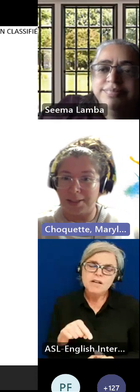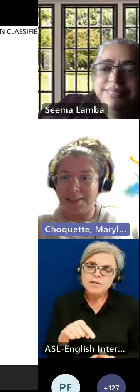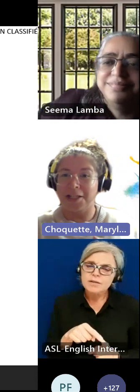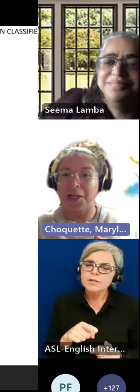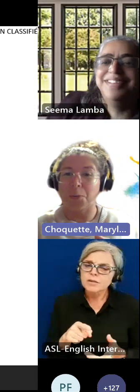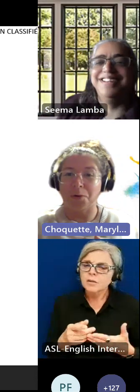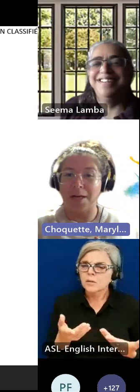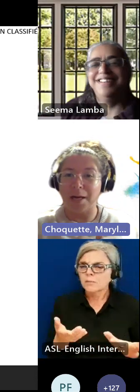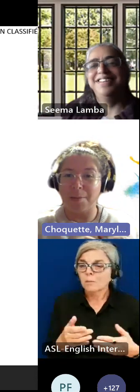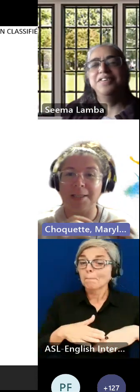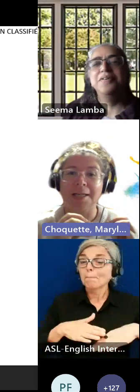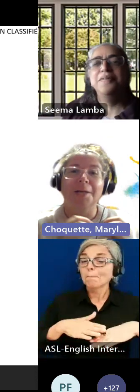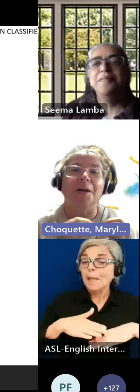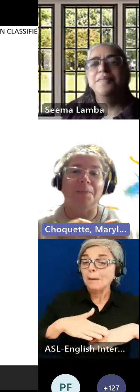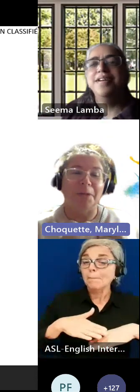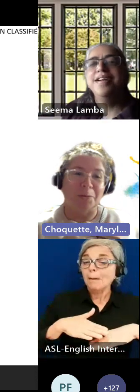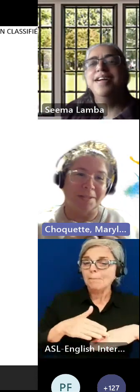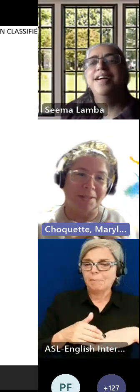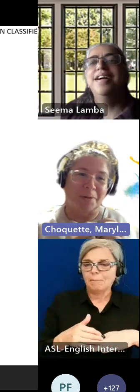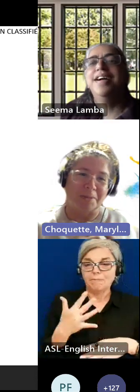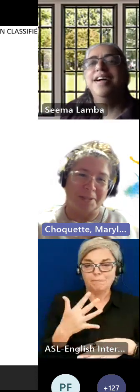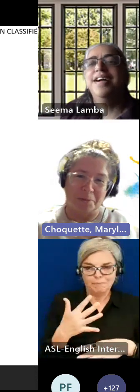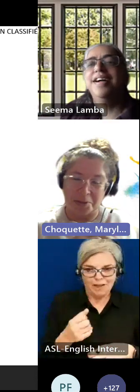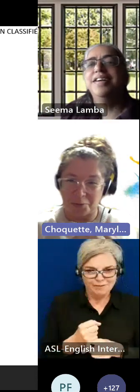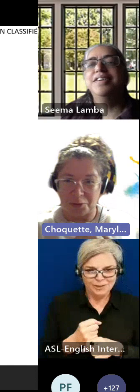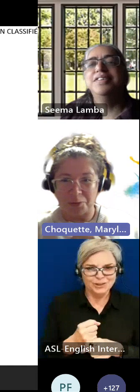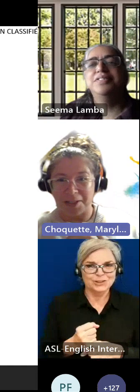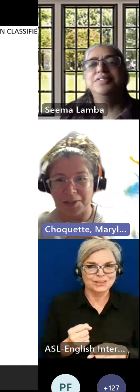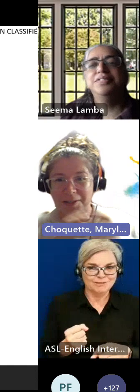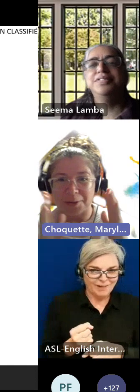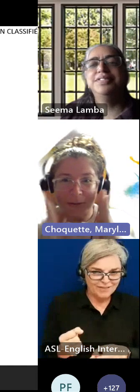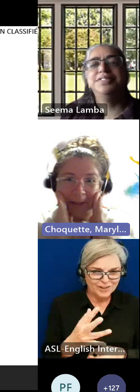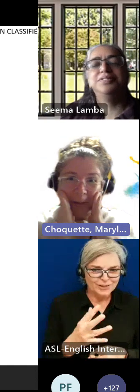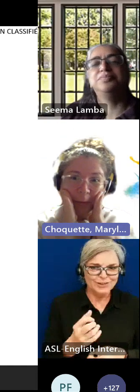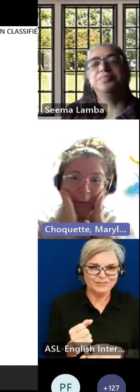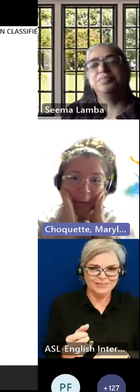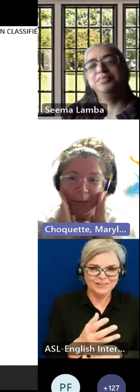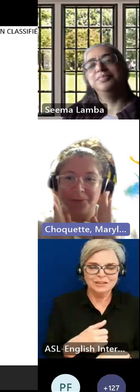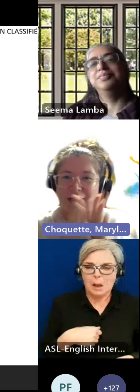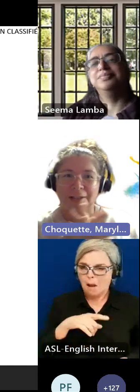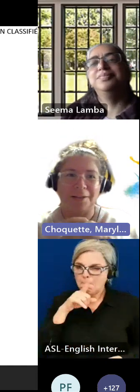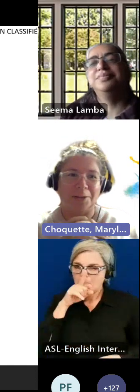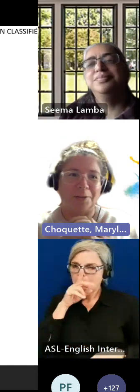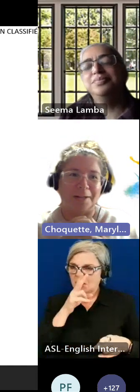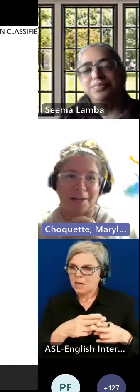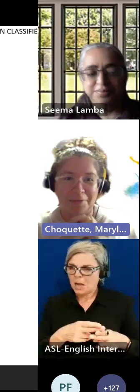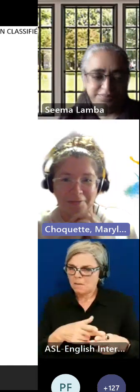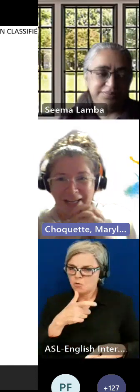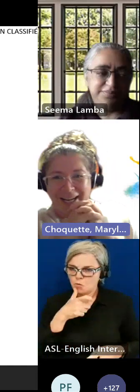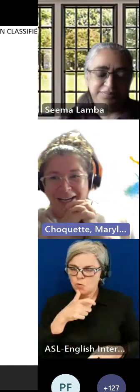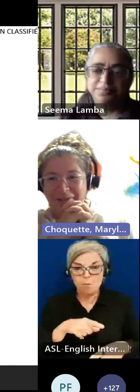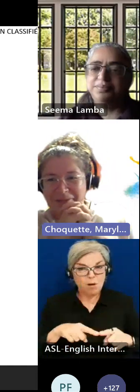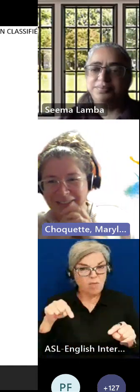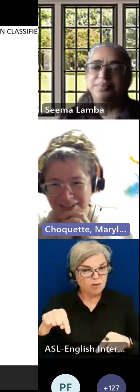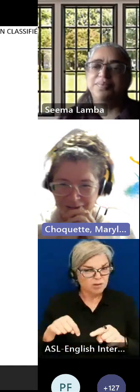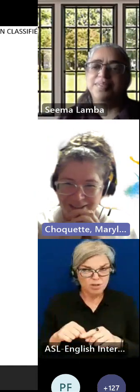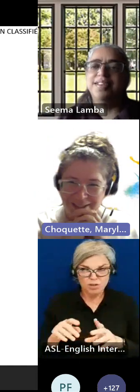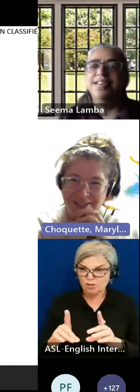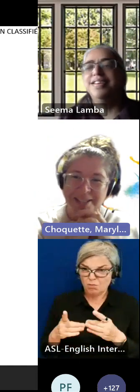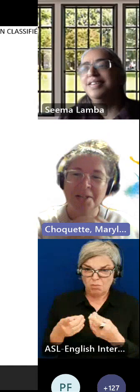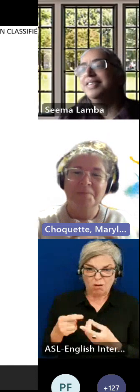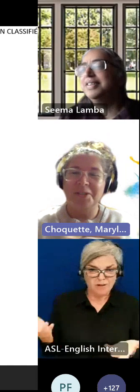years. I've seen, and I won't name it. And there was a department, it was over 20 years, and you're like, oh mon Dieu, anything could have